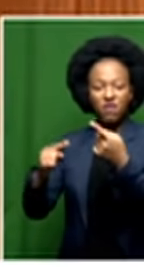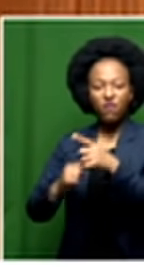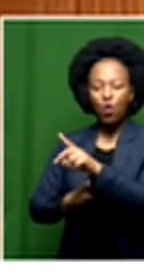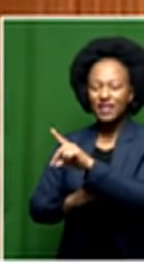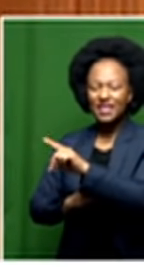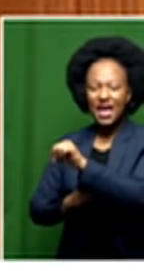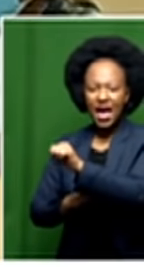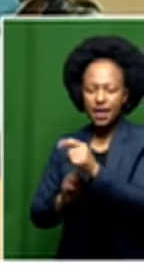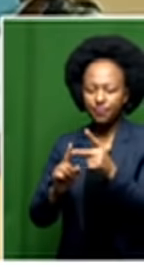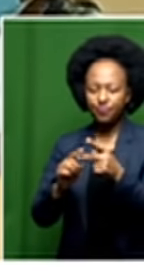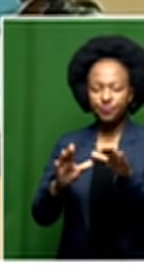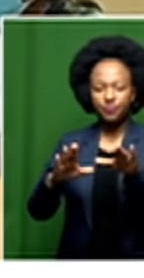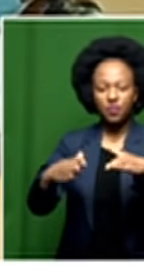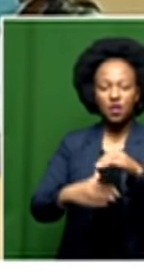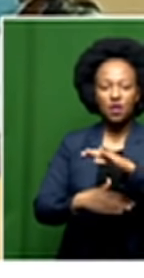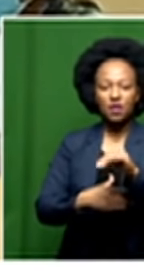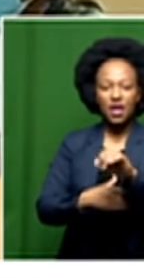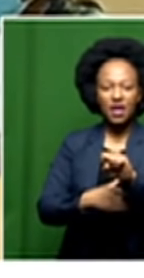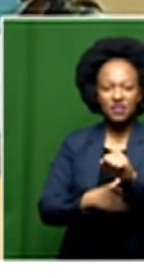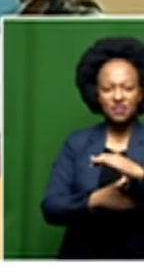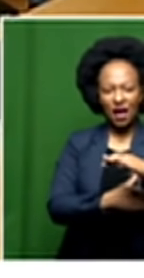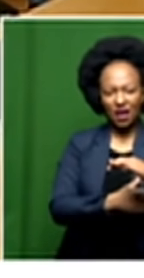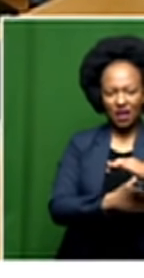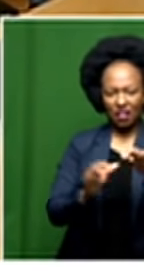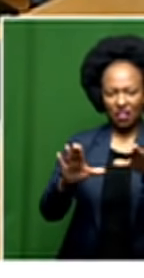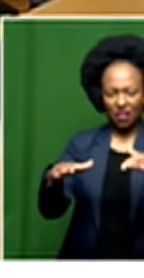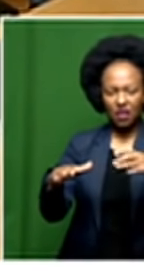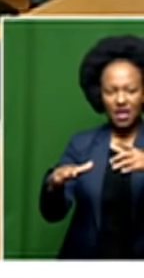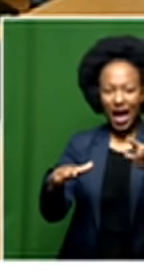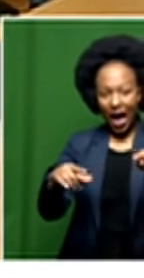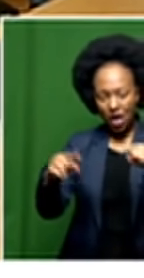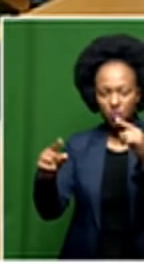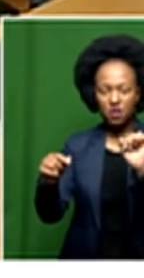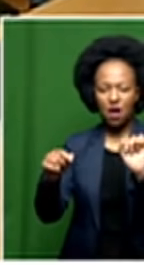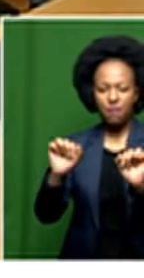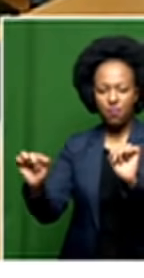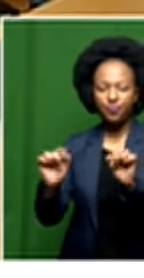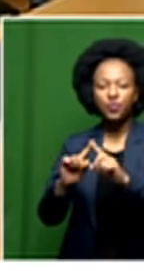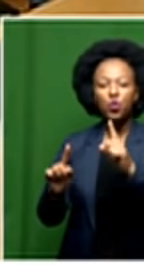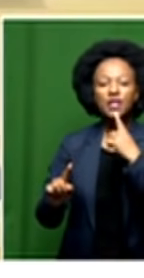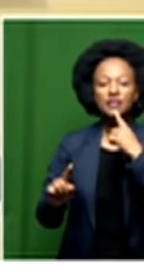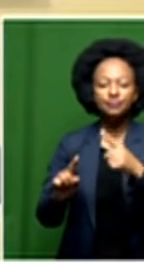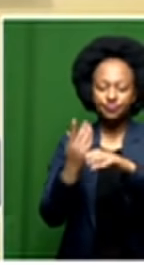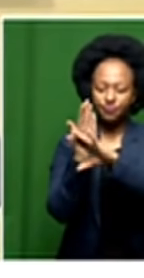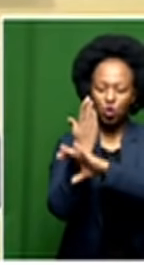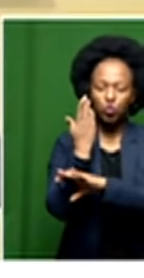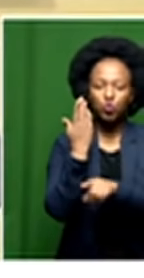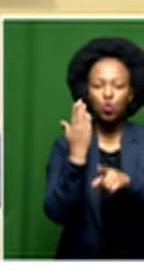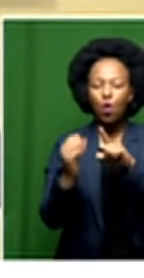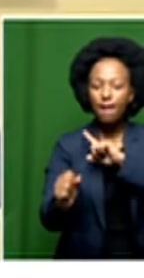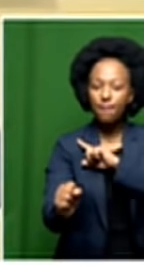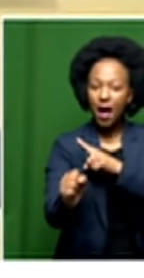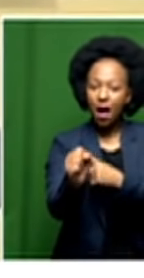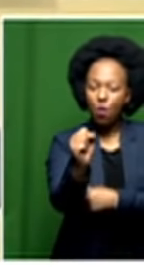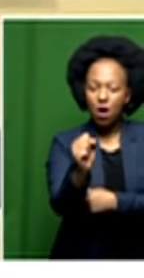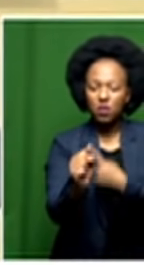of CASA. What they say is that the Constitution does not contain an express power authorizing the courts